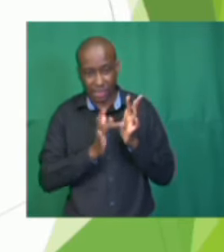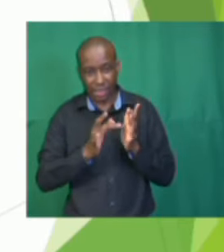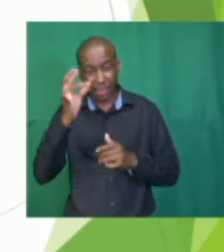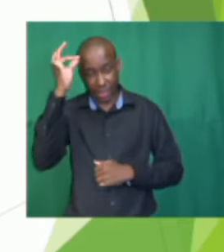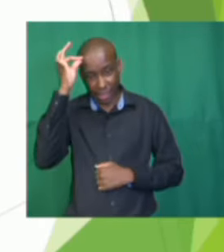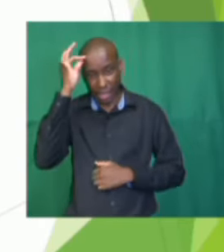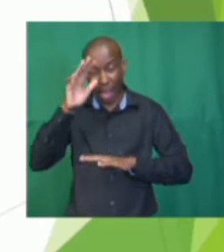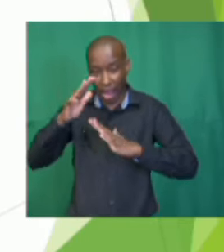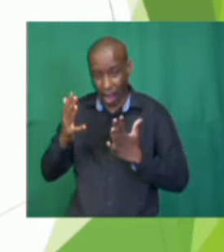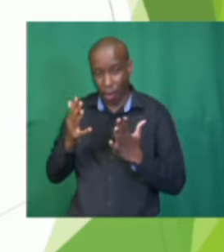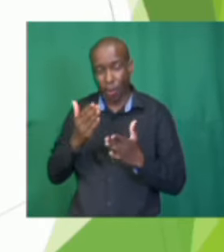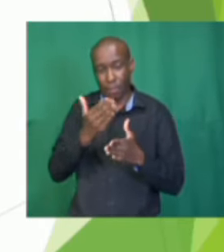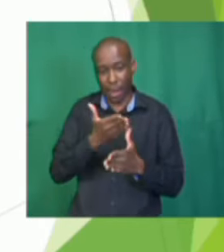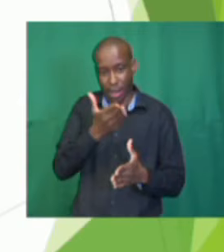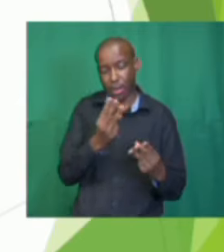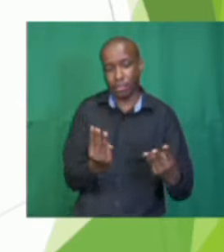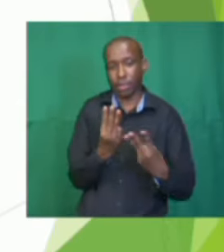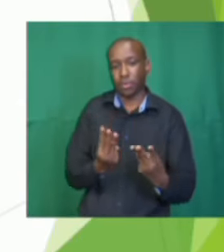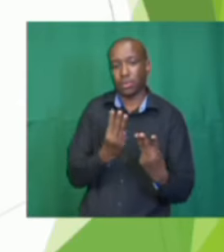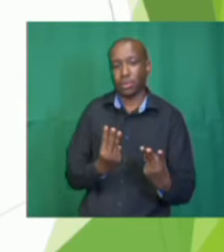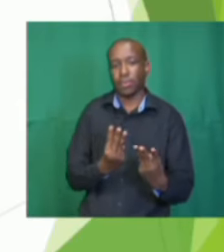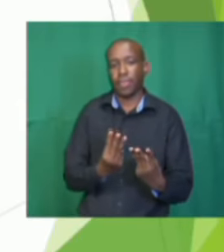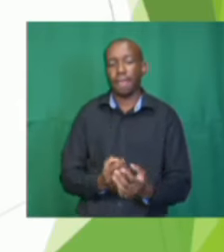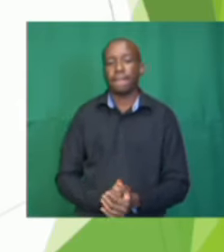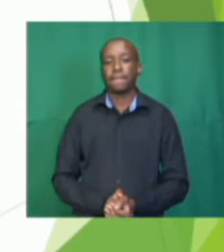shouting of the multitudes.